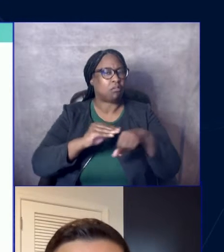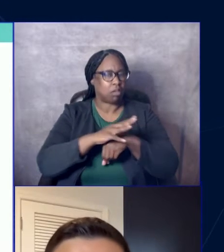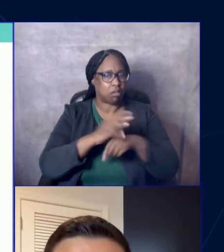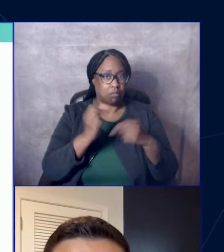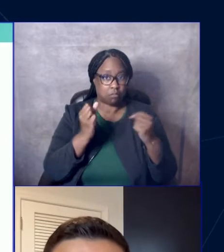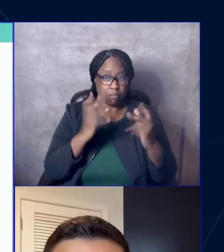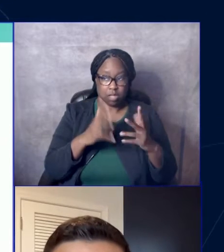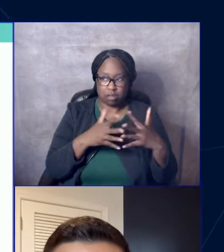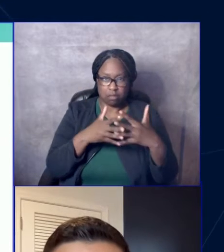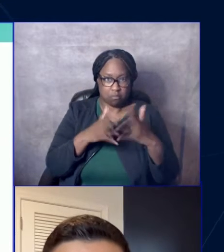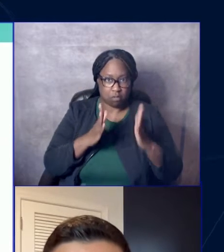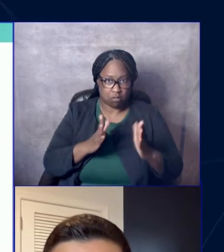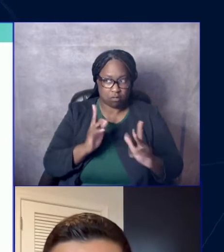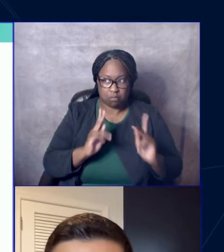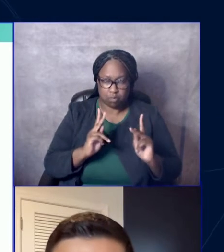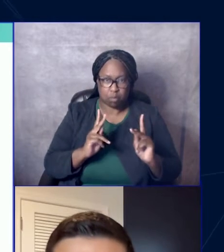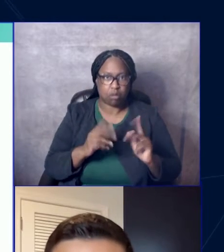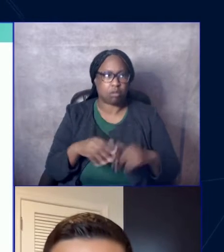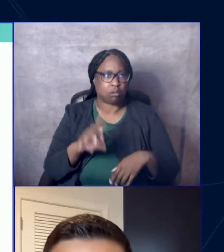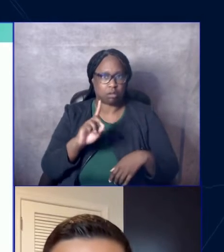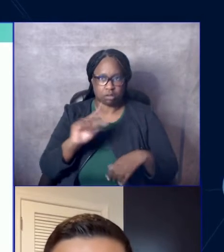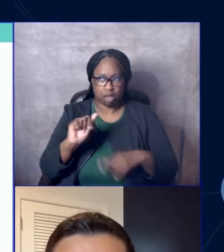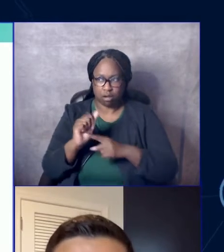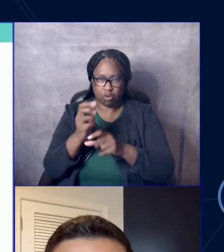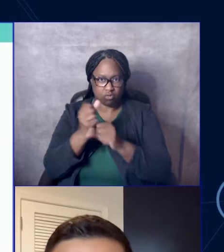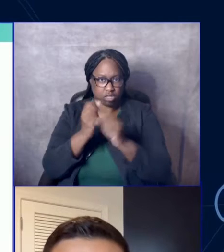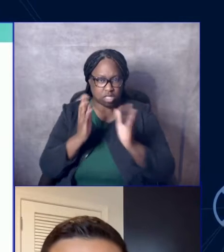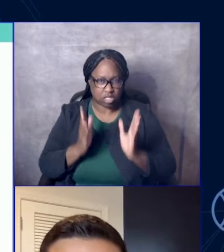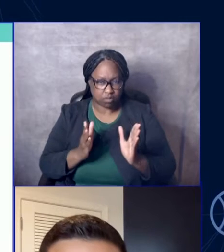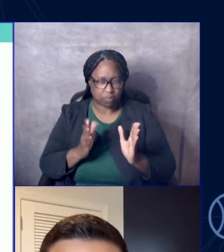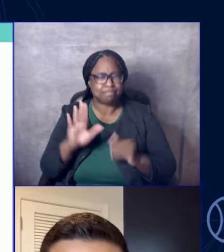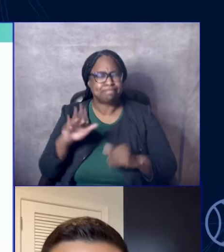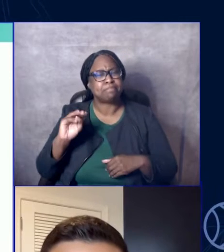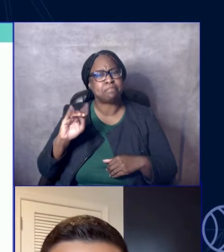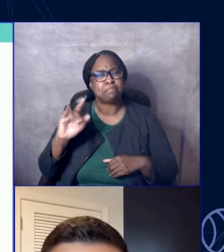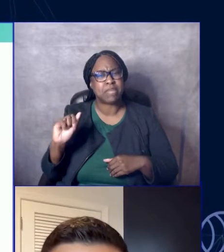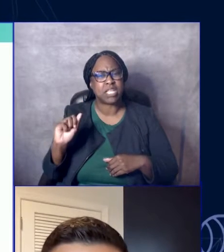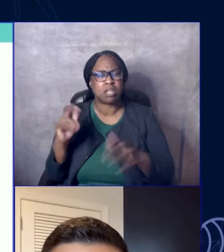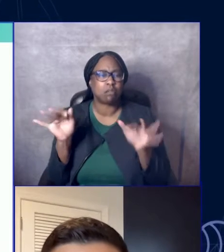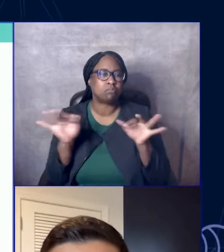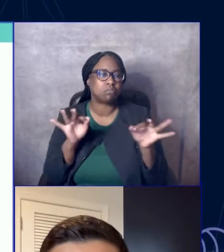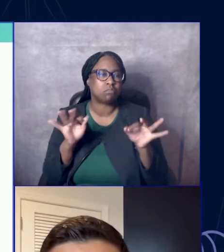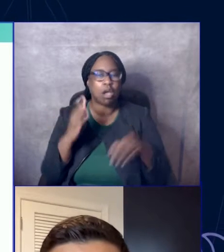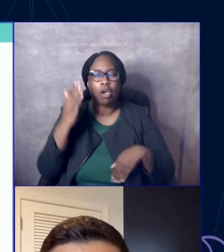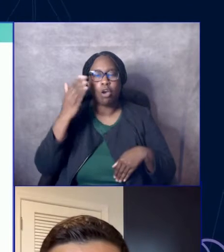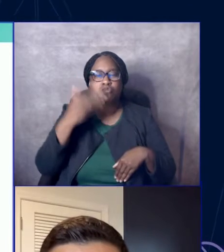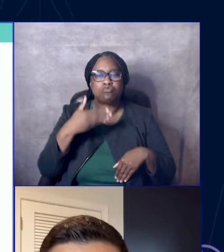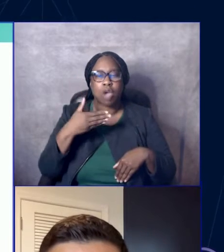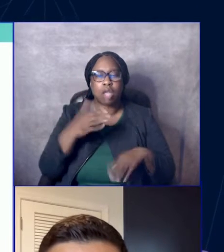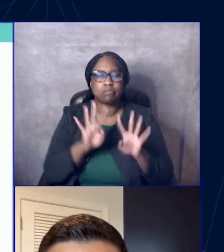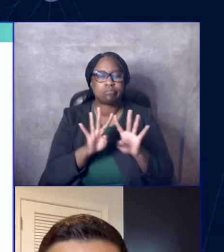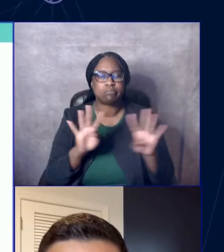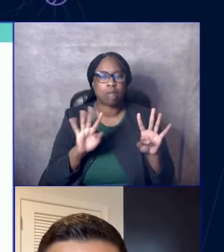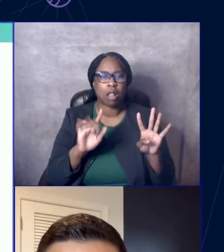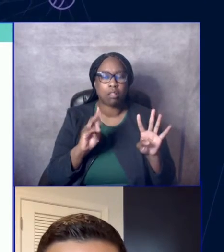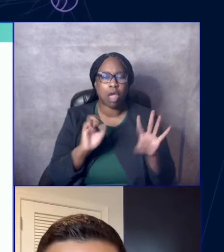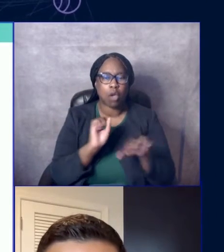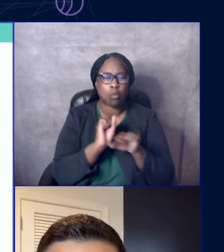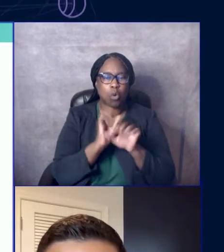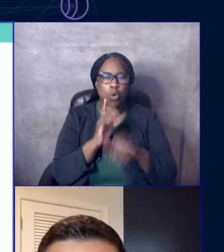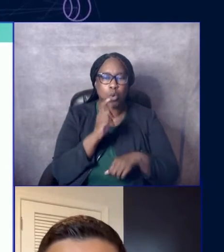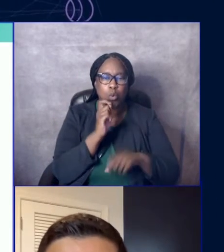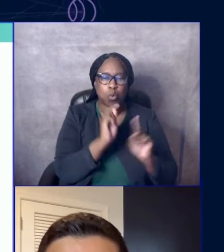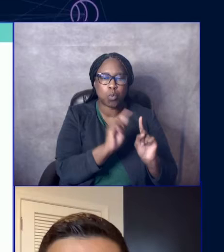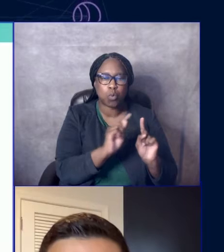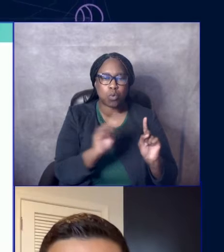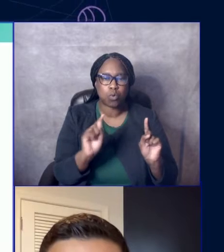The media wanted to paint a really broad brush about who frontline workers were. And it was important for us to use this moment